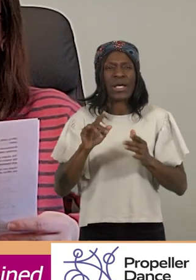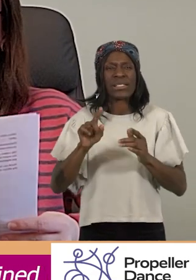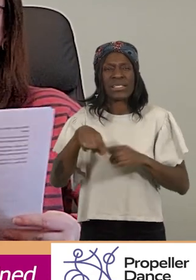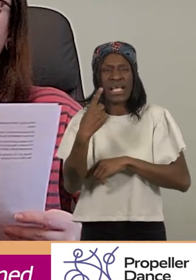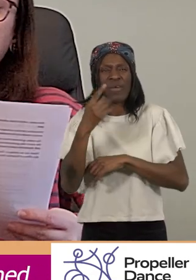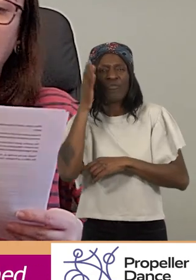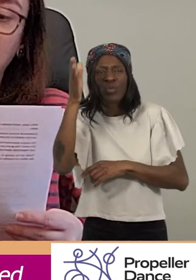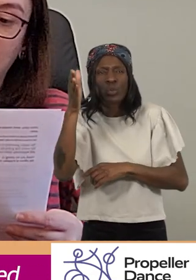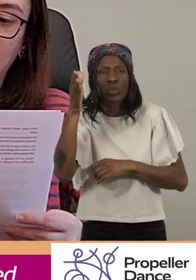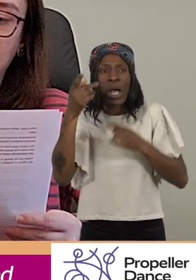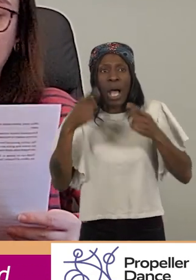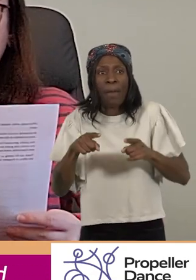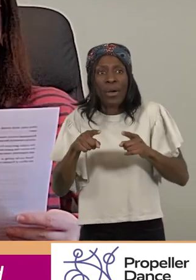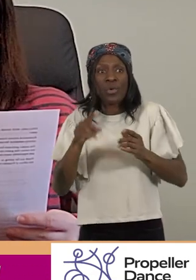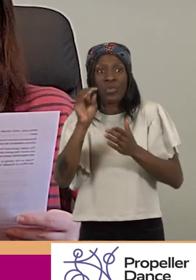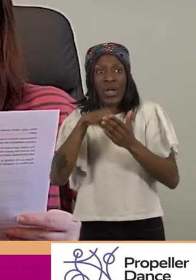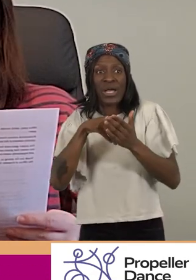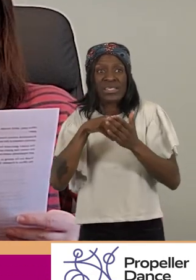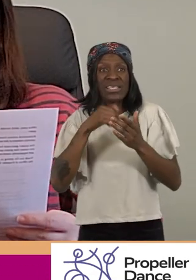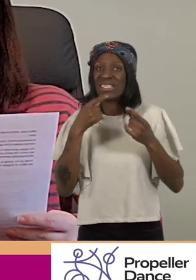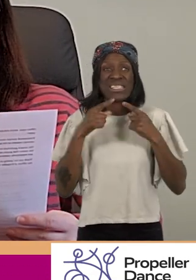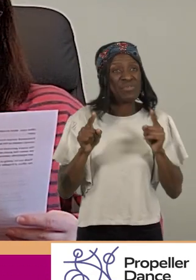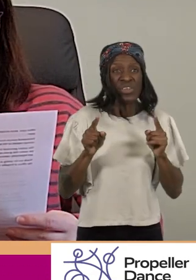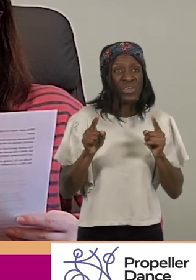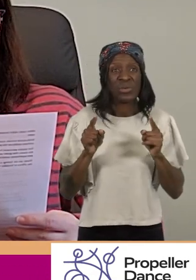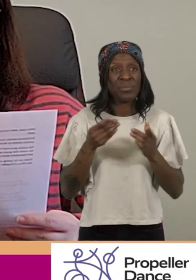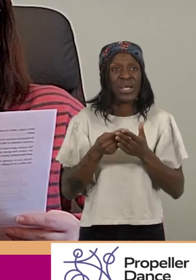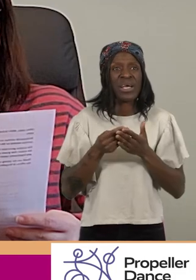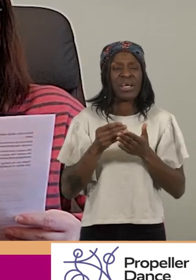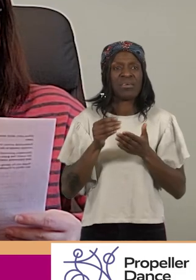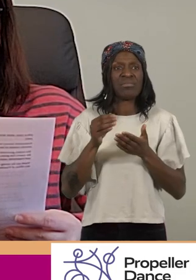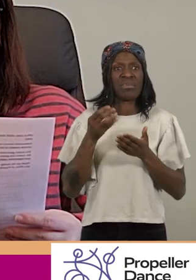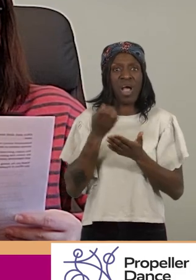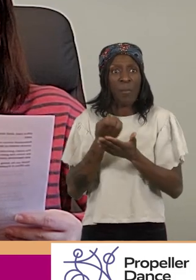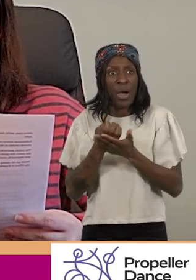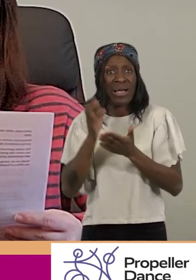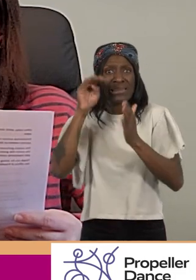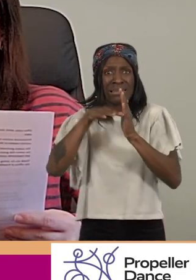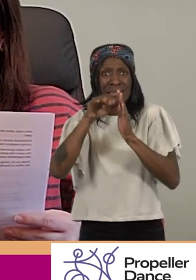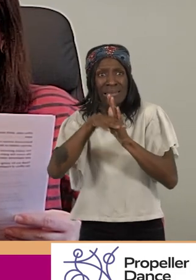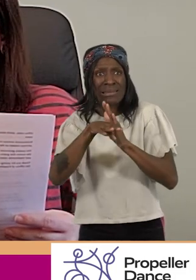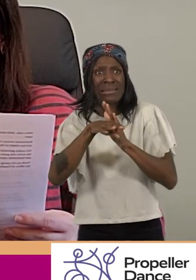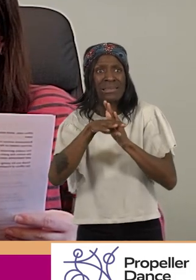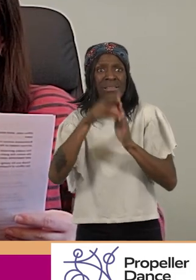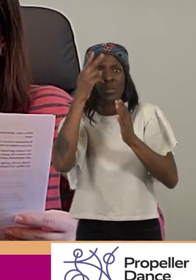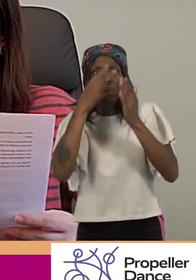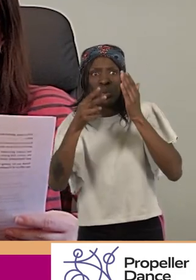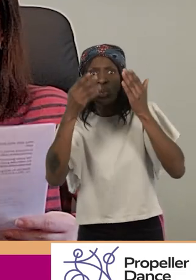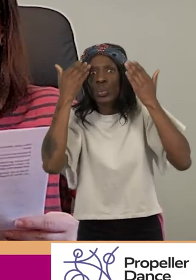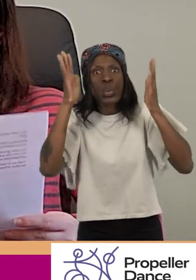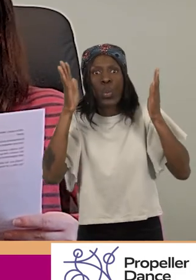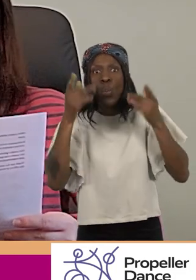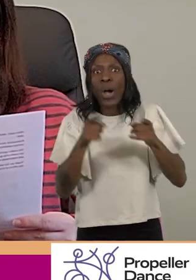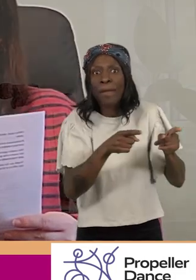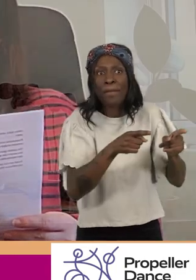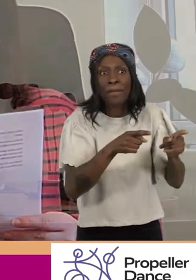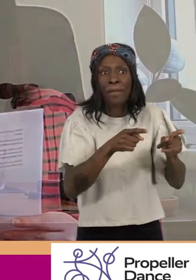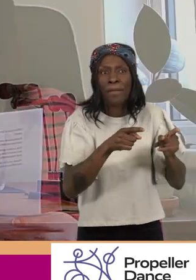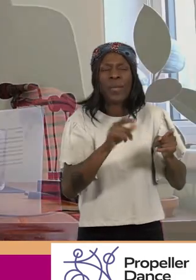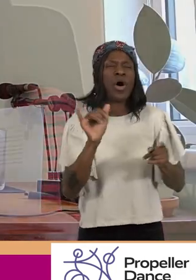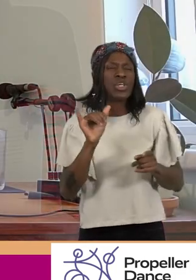events that grants are not successful, the event of economic downturns and unforeseen situations, and